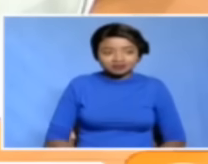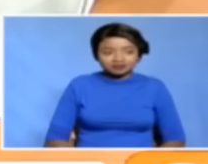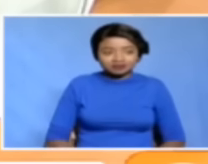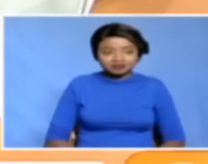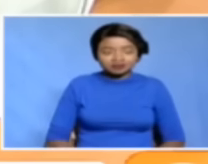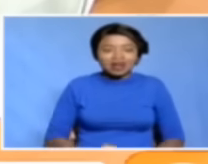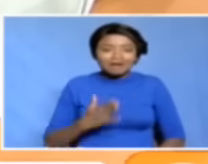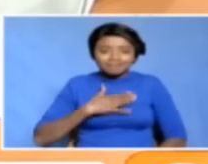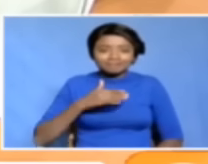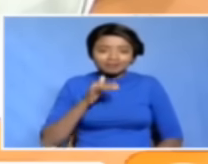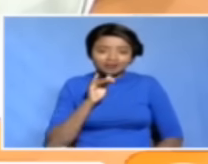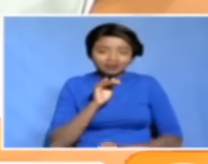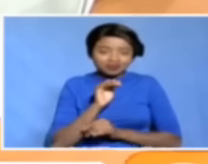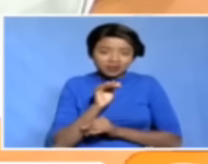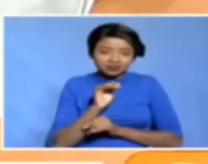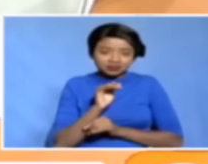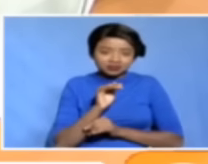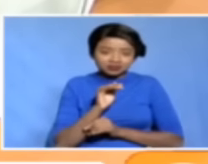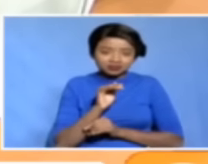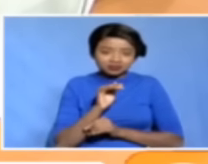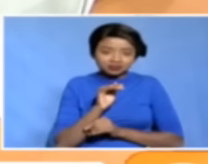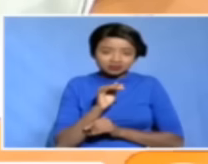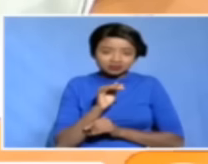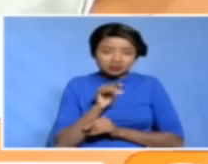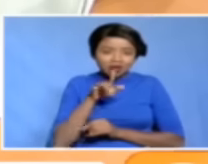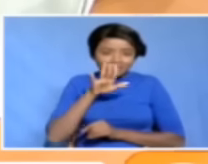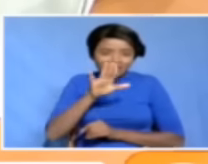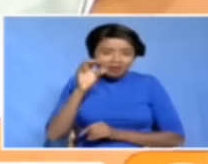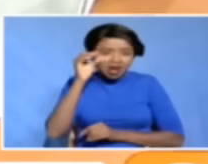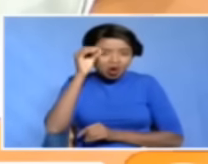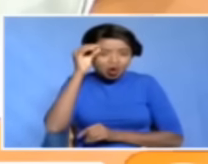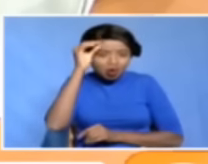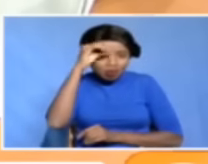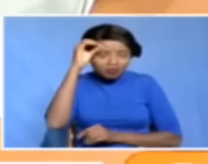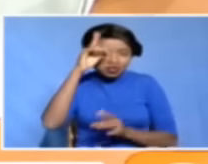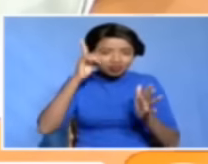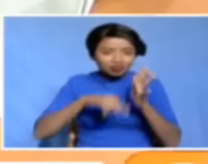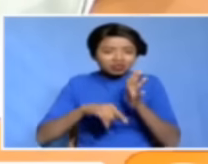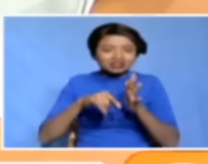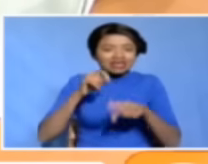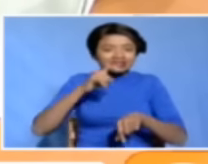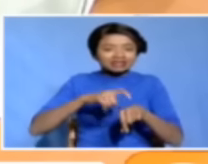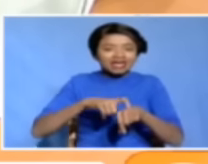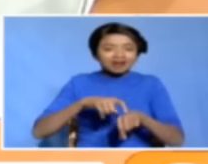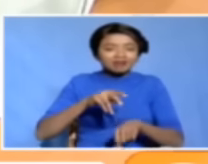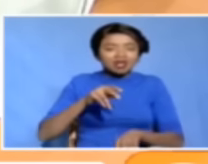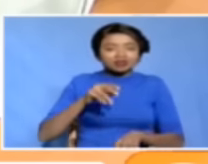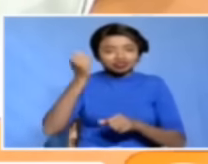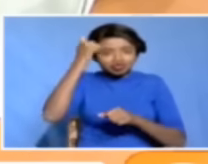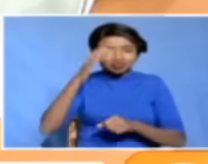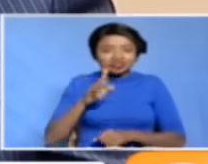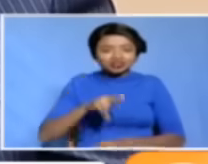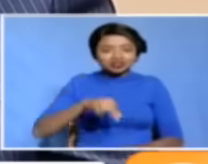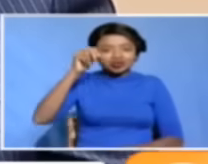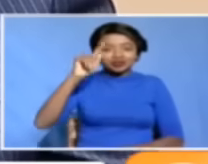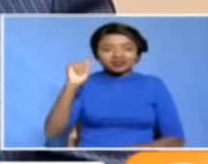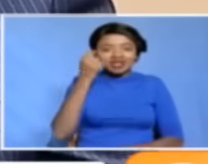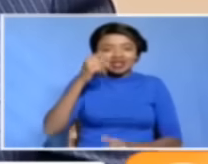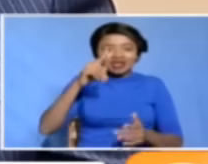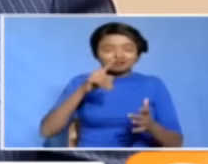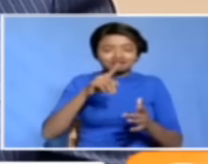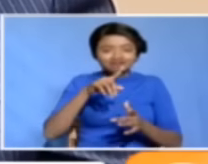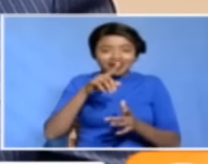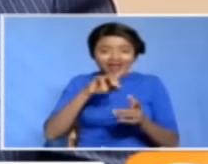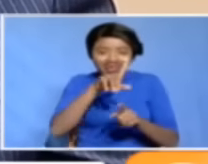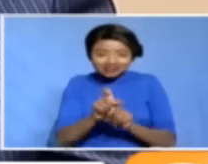who says, please ask Honorable Duale from Malindi about his take on mass cancellation of KCSE results of students from Northern Kenya. There's been a